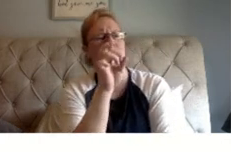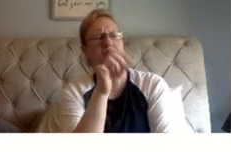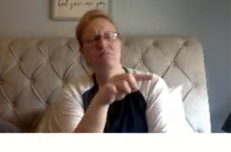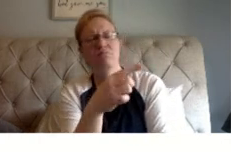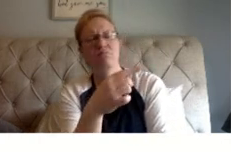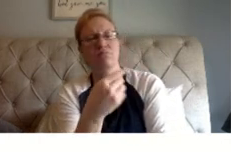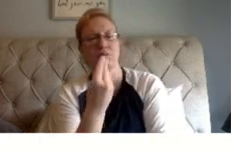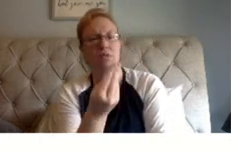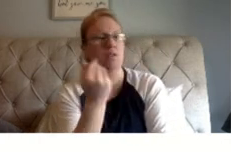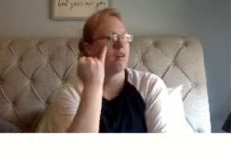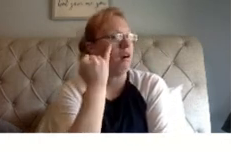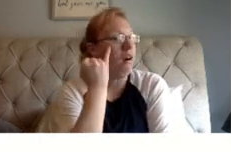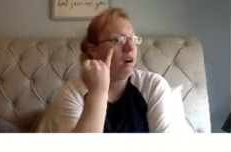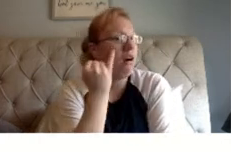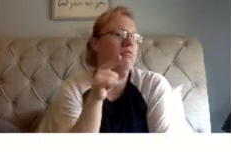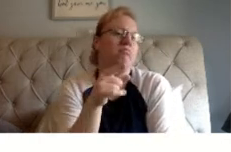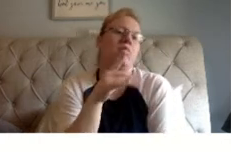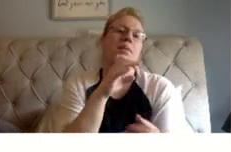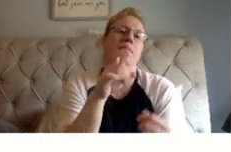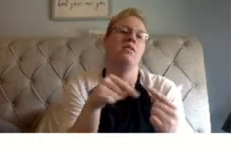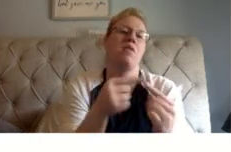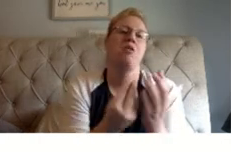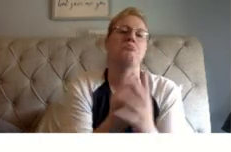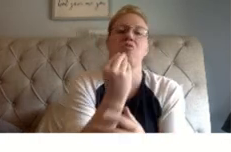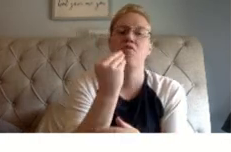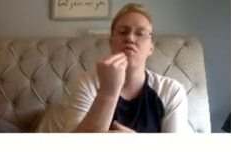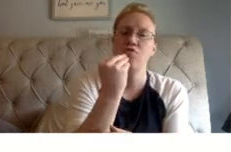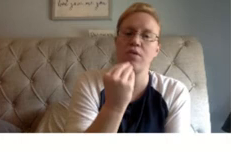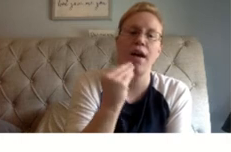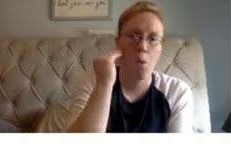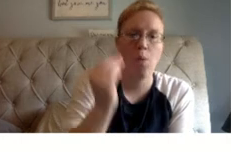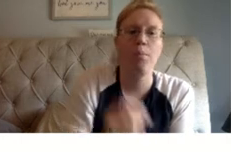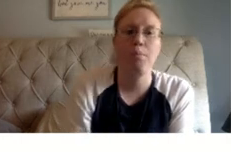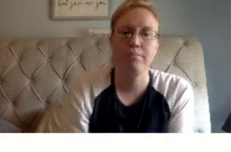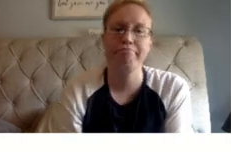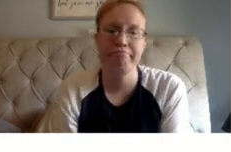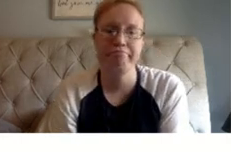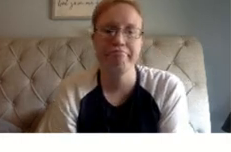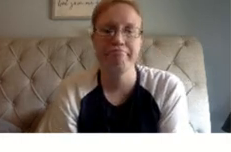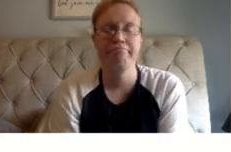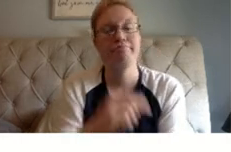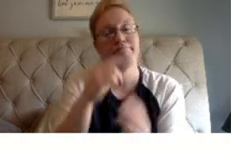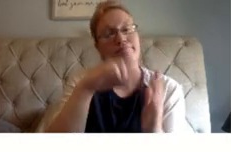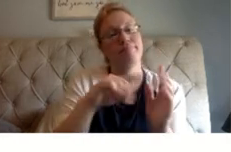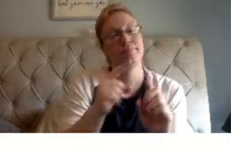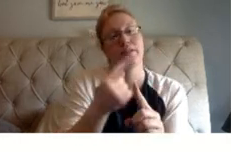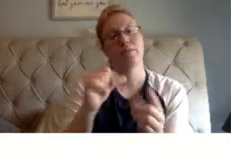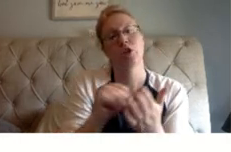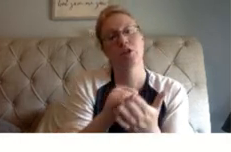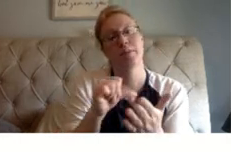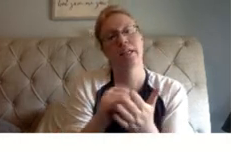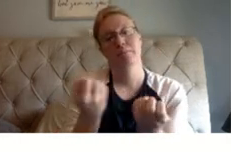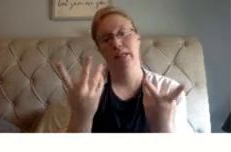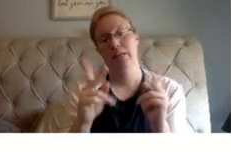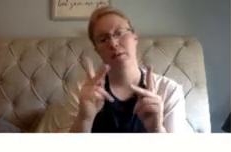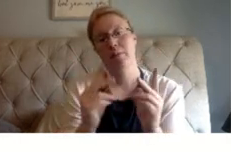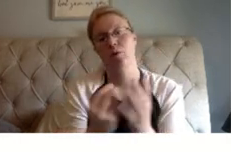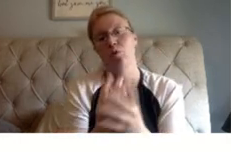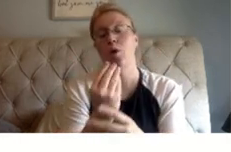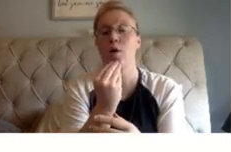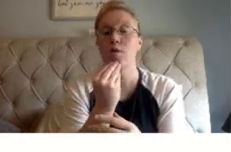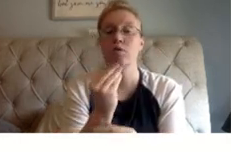of gives you a hint that this article might be about growing food at home. Let's read the first page. Many people grow food